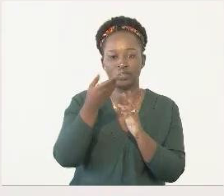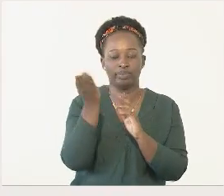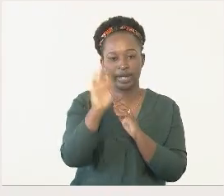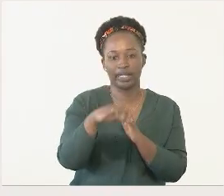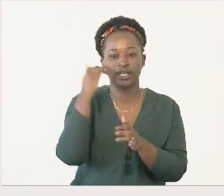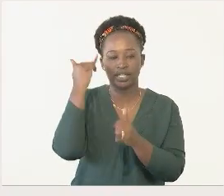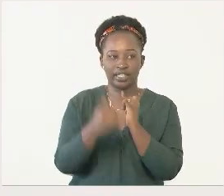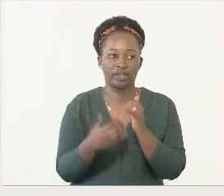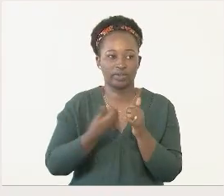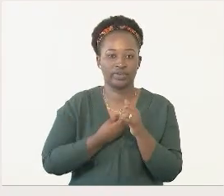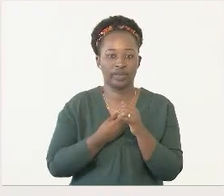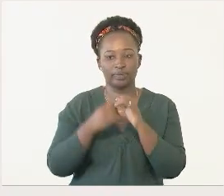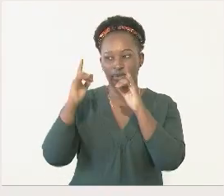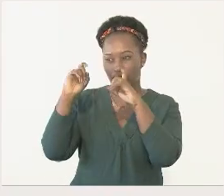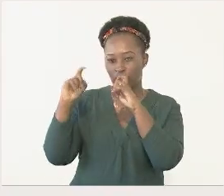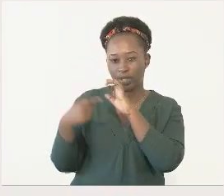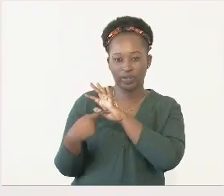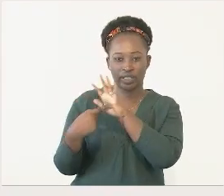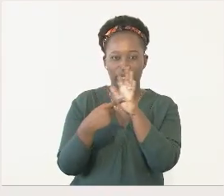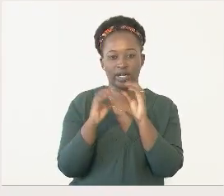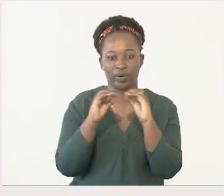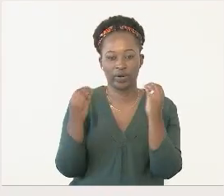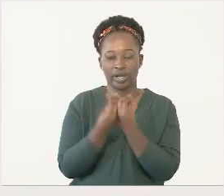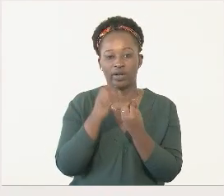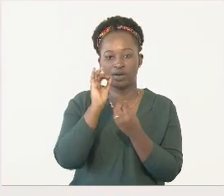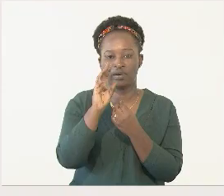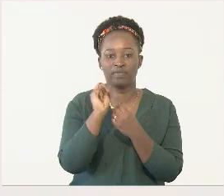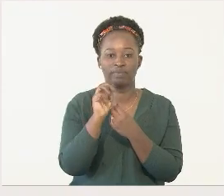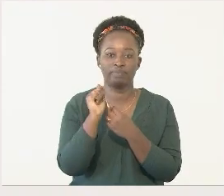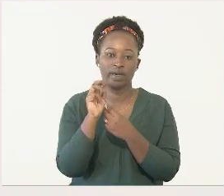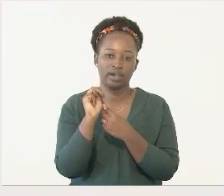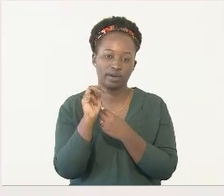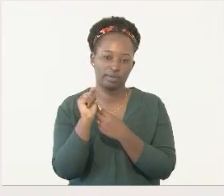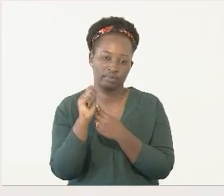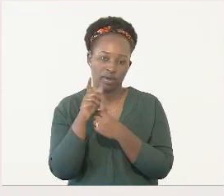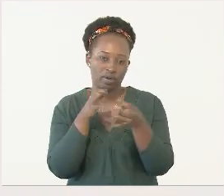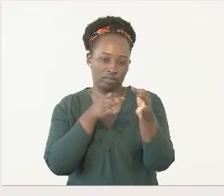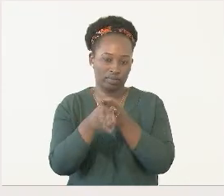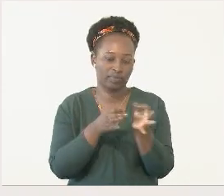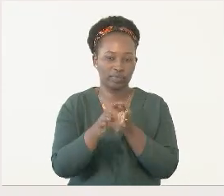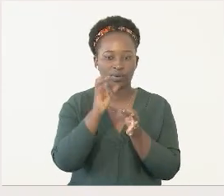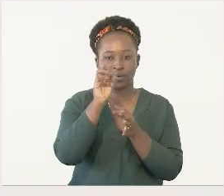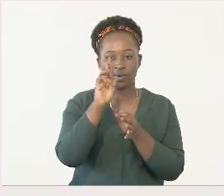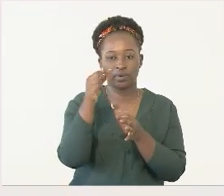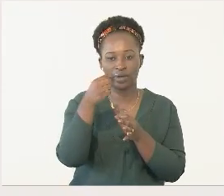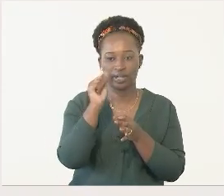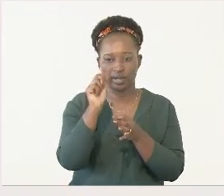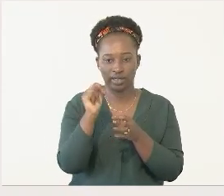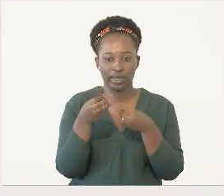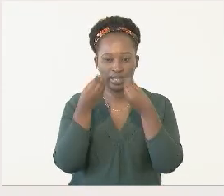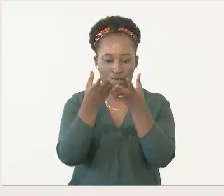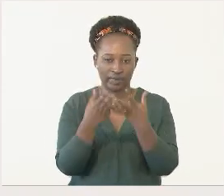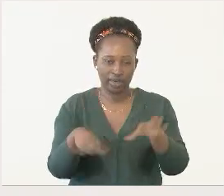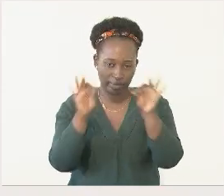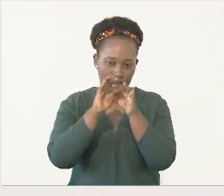diagram. Below shows an organ of mammal. Identify the organ, give the importance of the organ, and name the